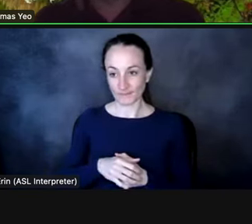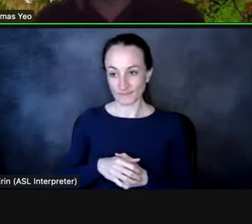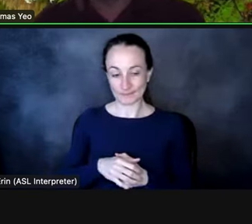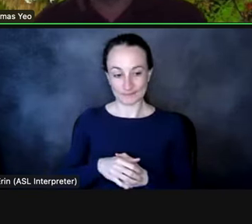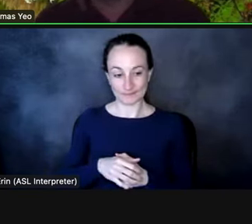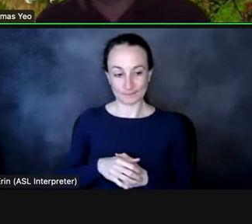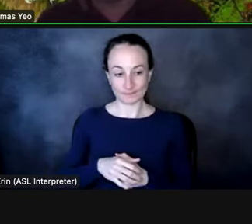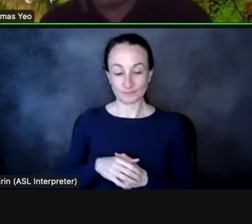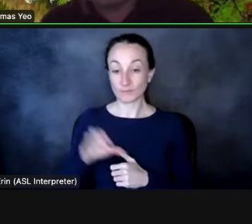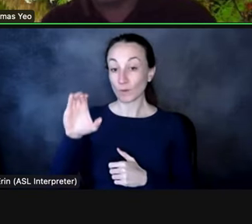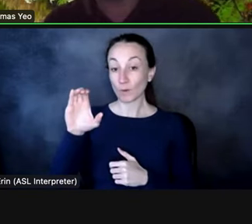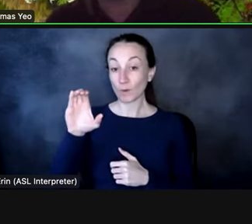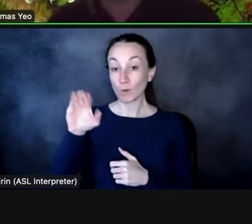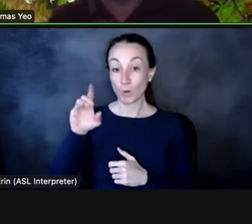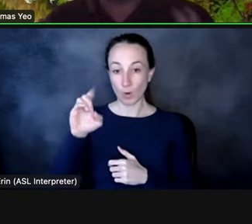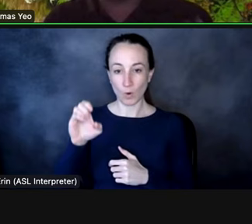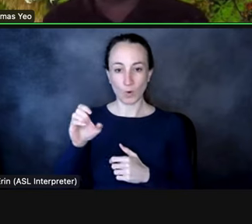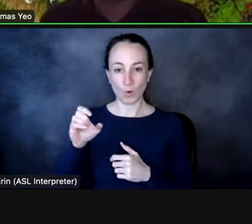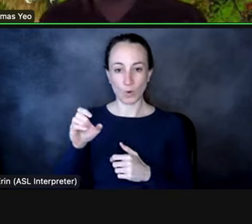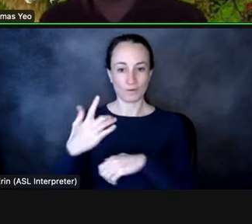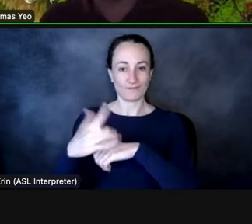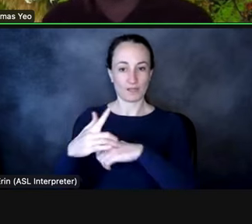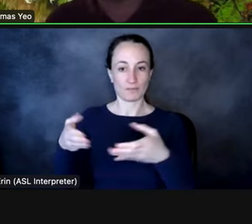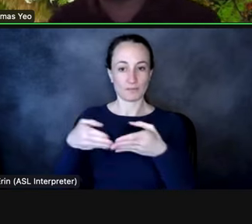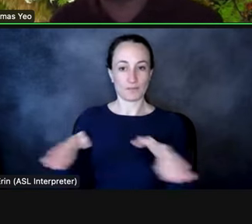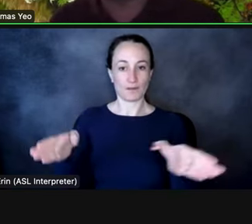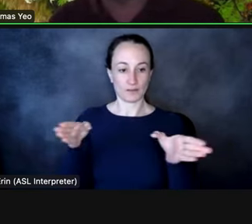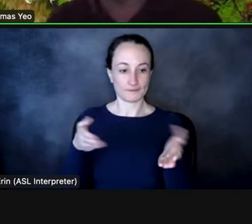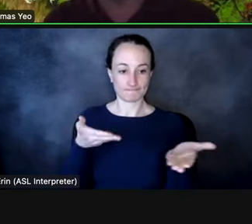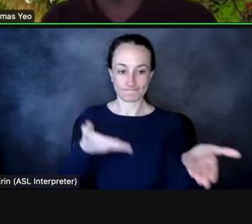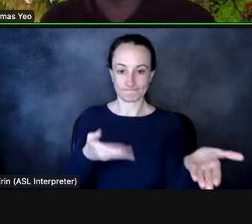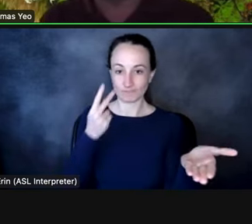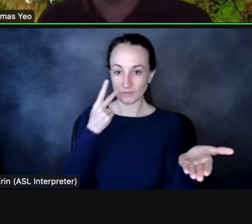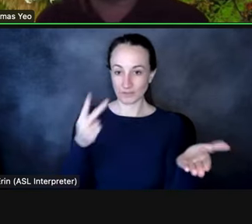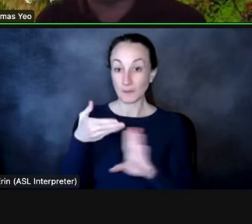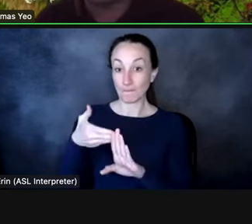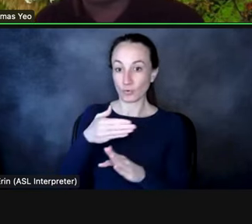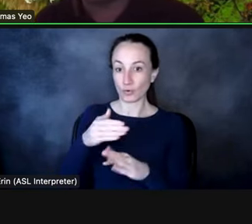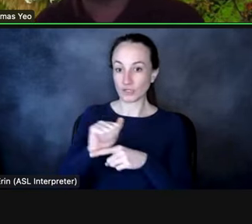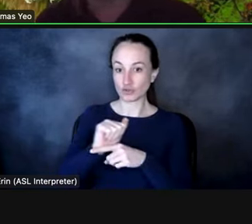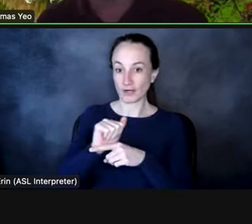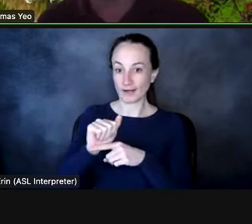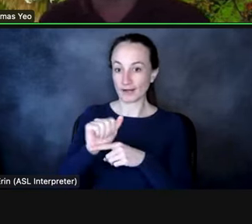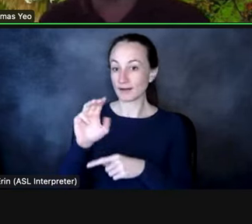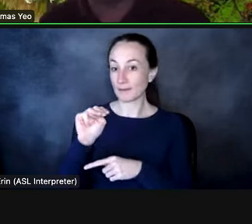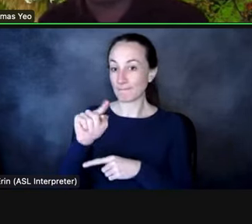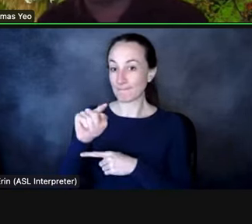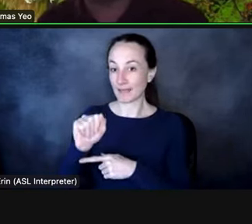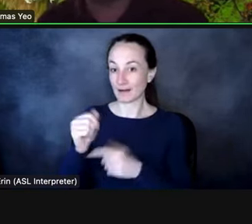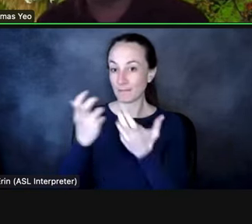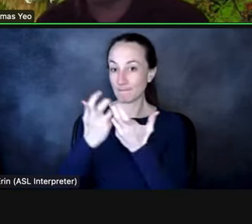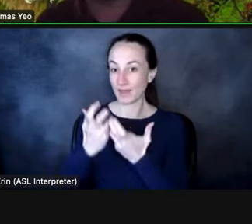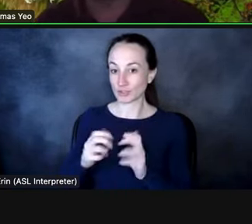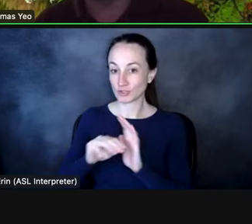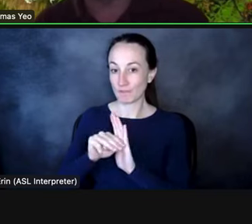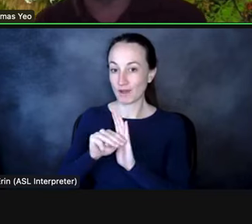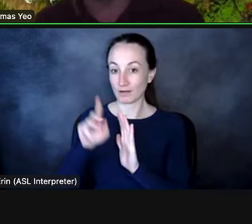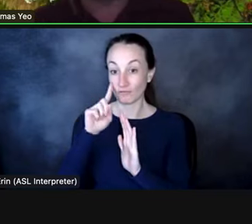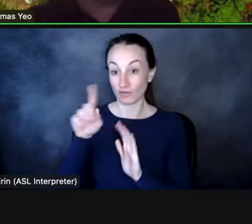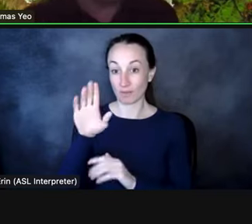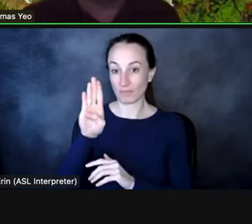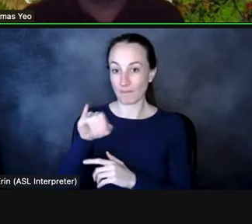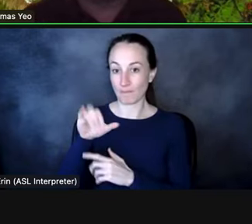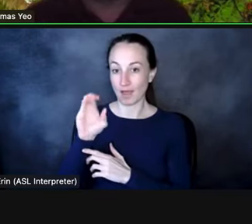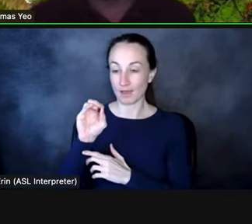Our code is publicly available. Pre-trained meta-matching model from 36,000 UK Biobank participants is also